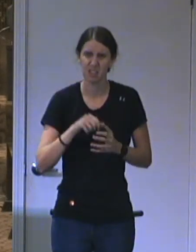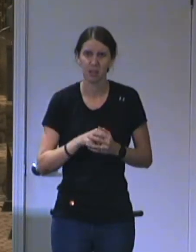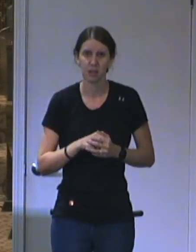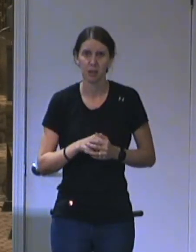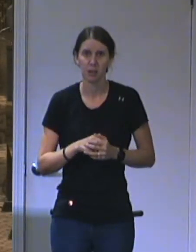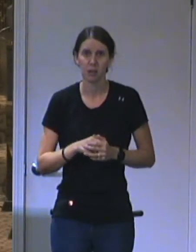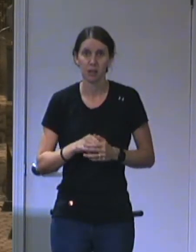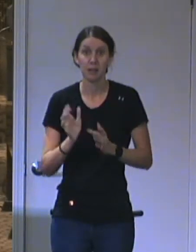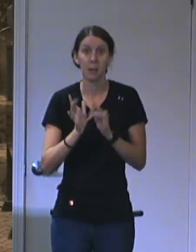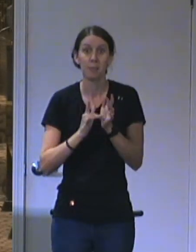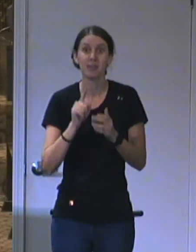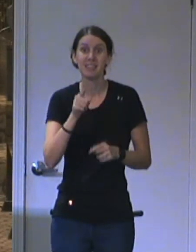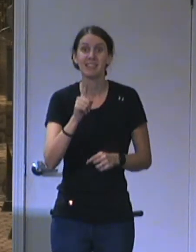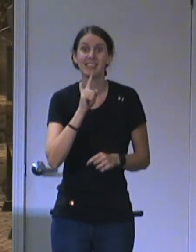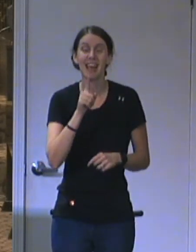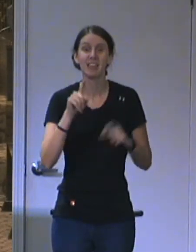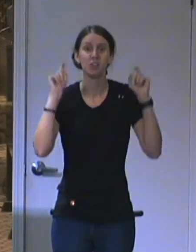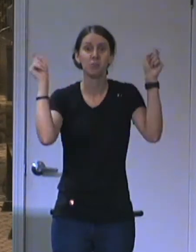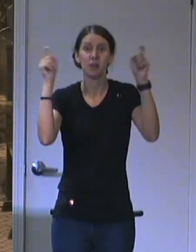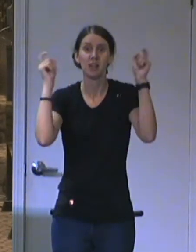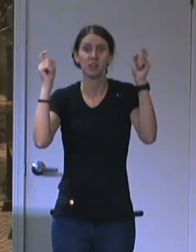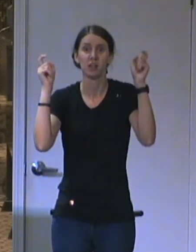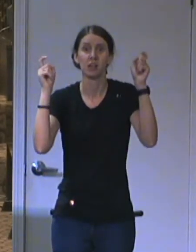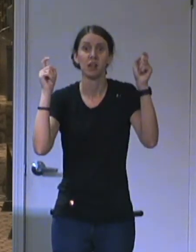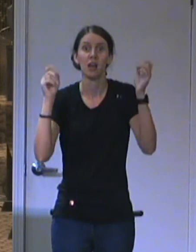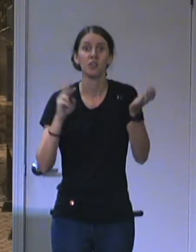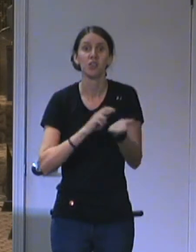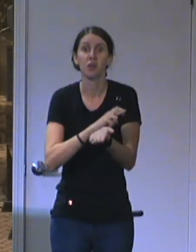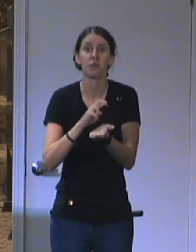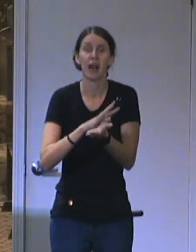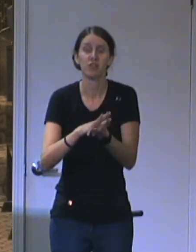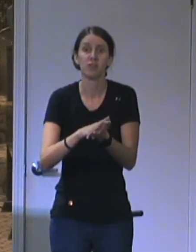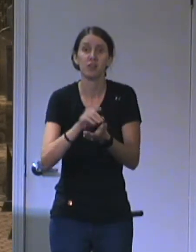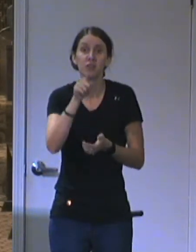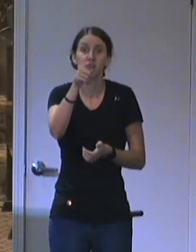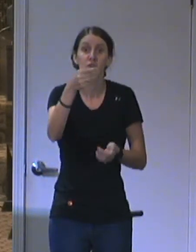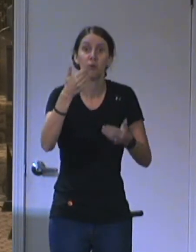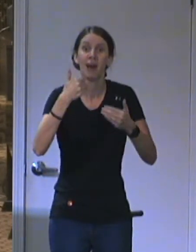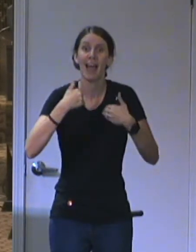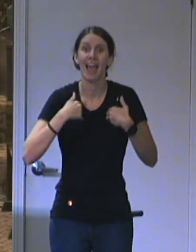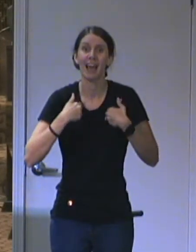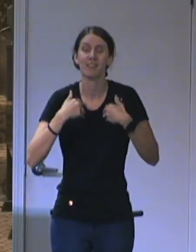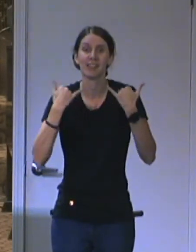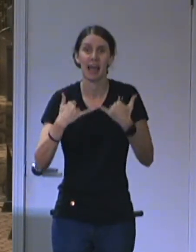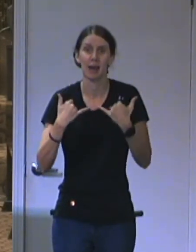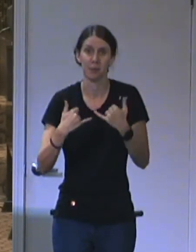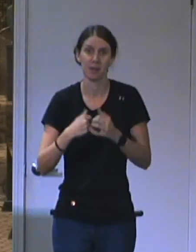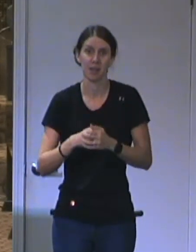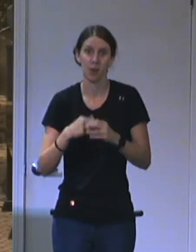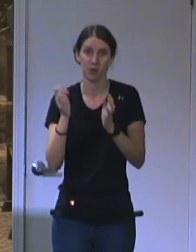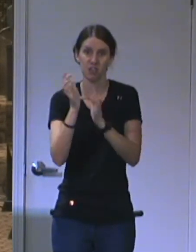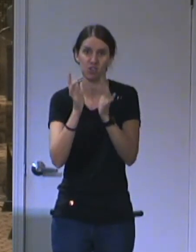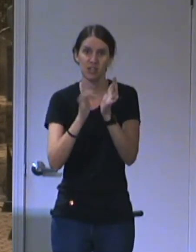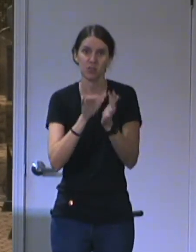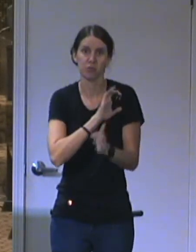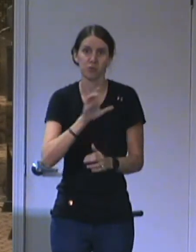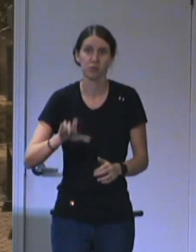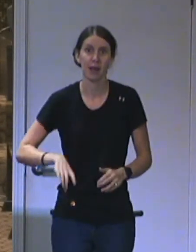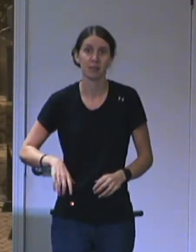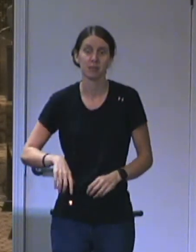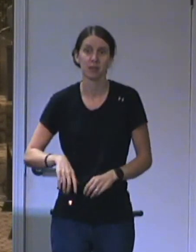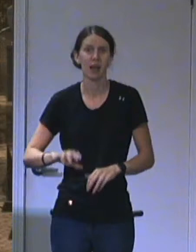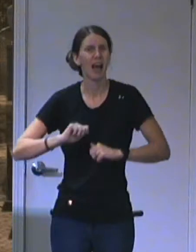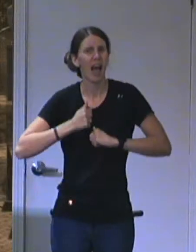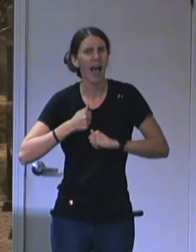He says, rejoice in the Lord because the righteousness of God is yours. You can have it in Jesus Christ by